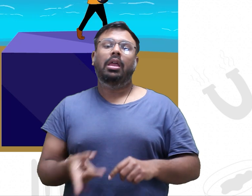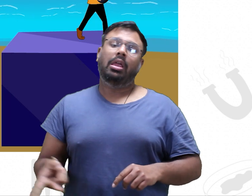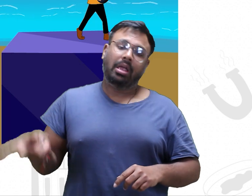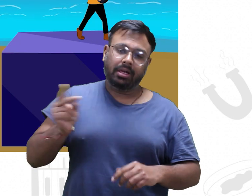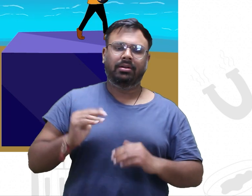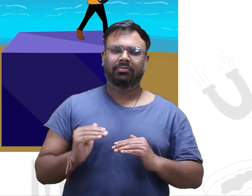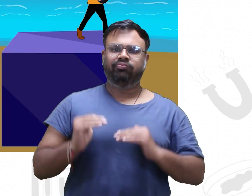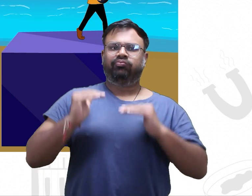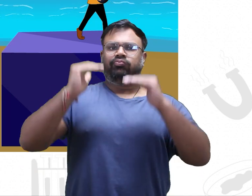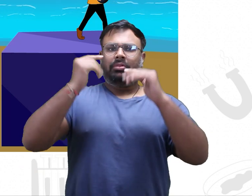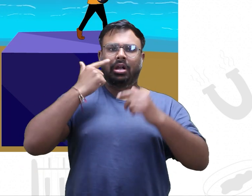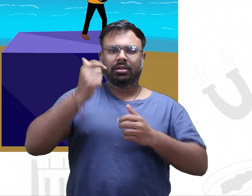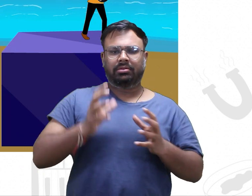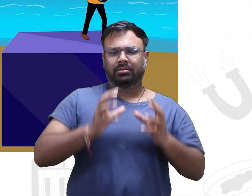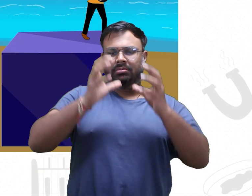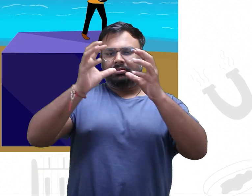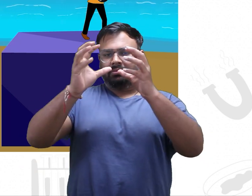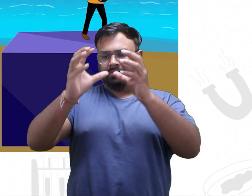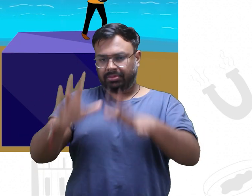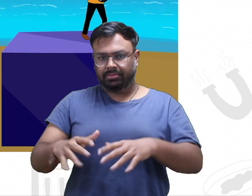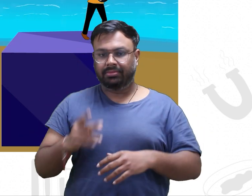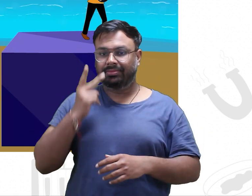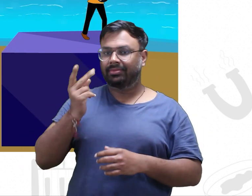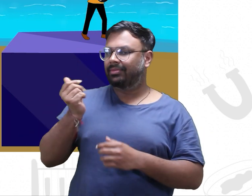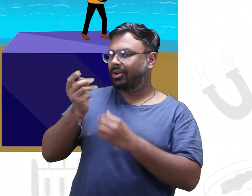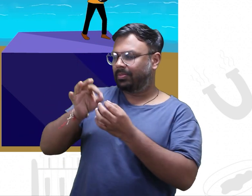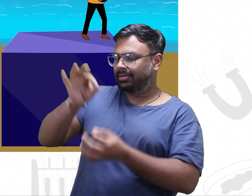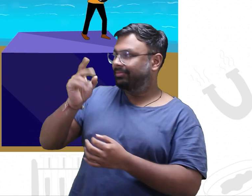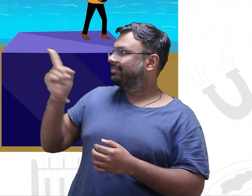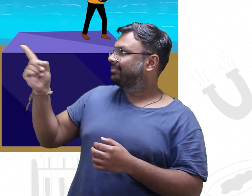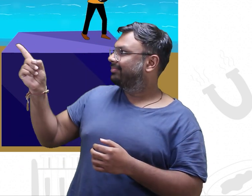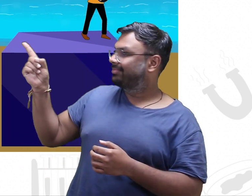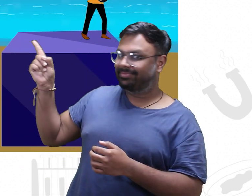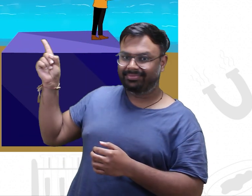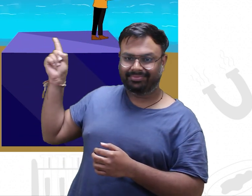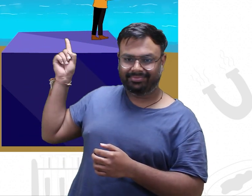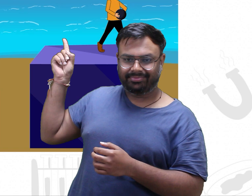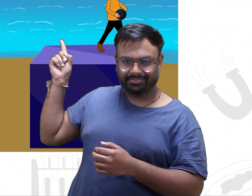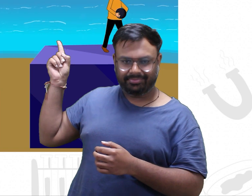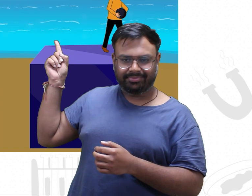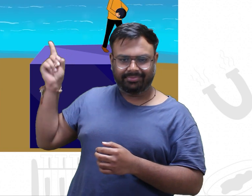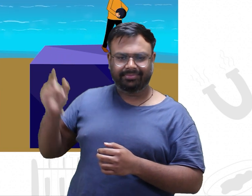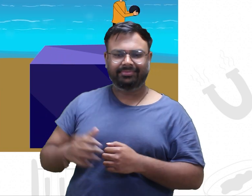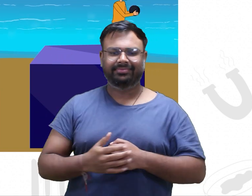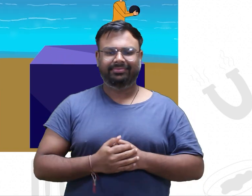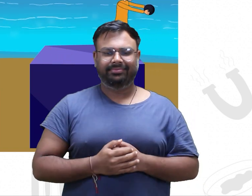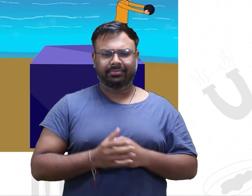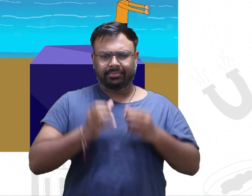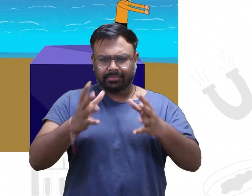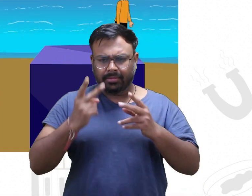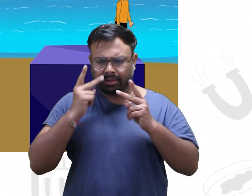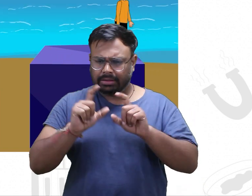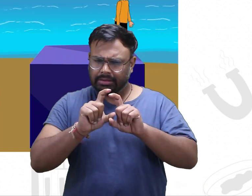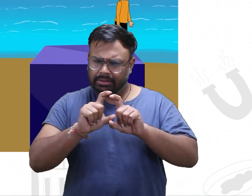we repeat the experiment from heights 50 cm, 1 meter and 1.5 meter. Ensure that all